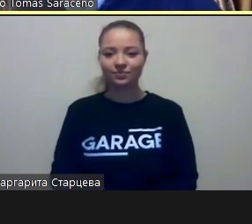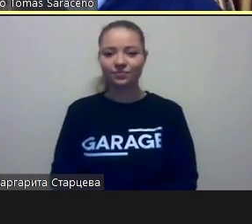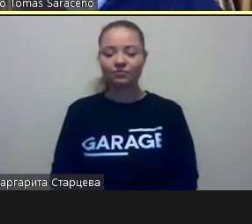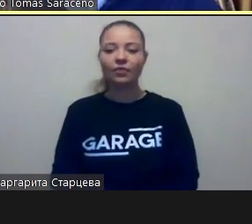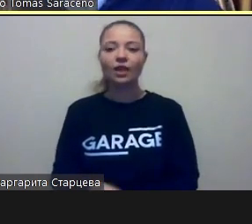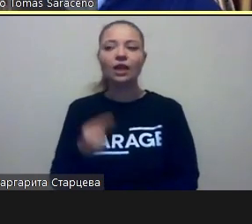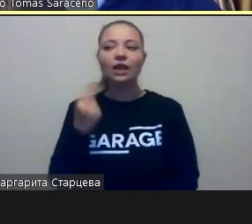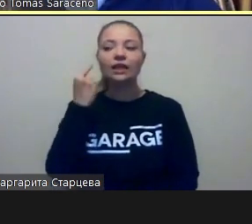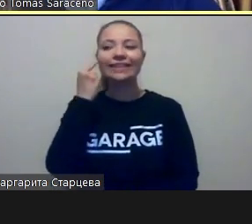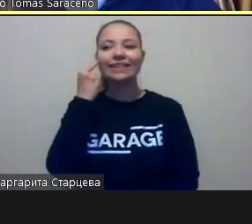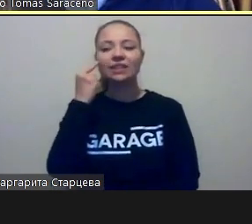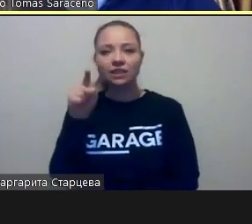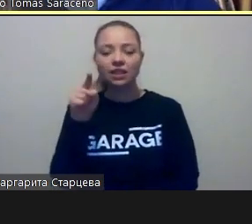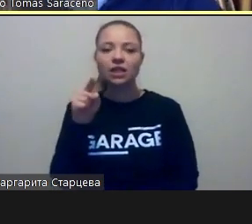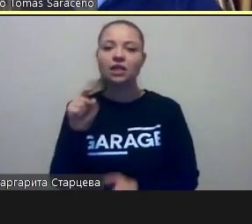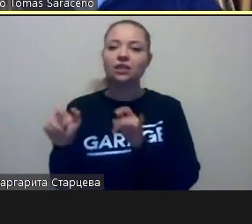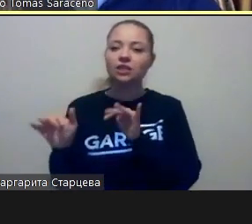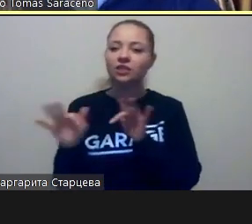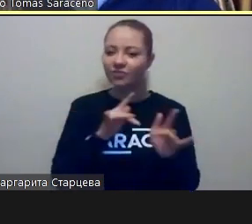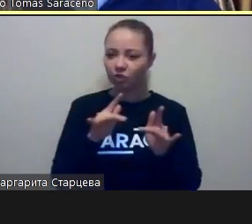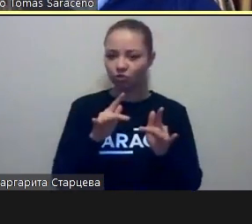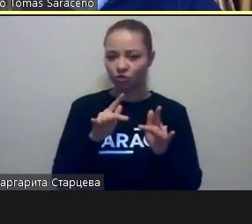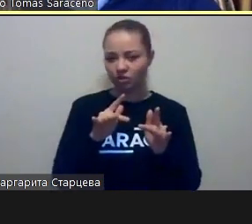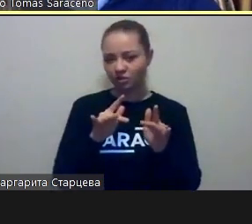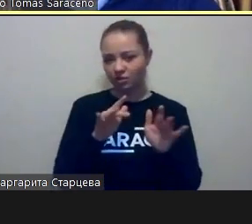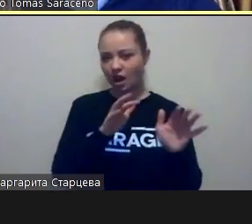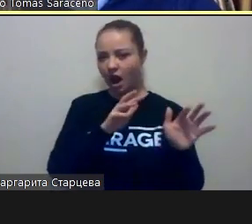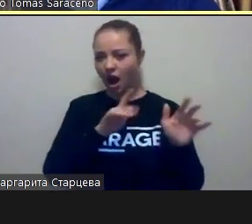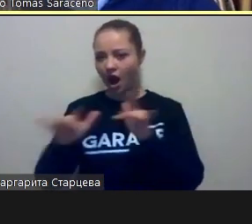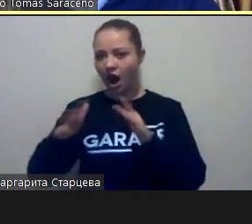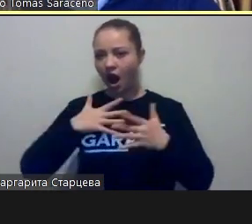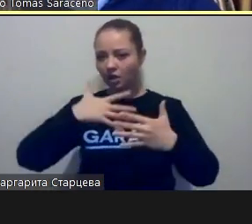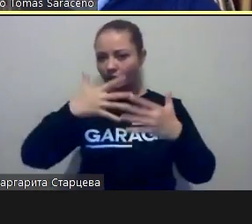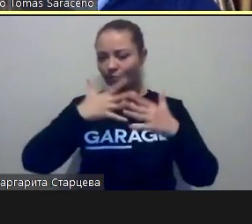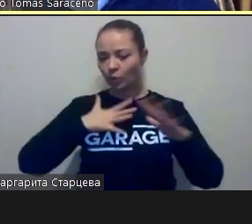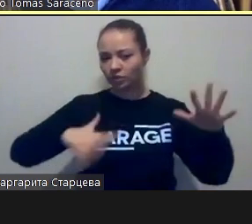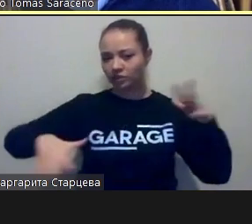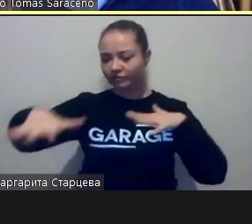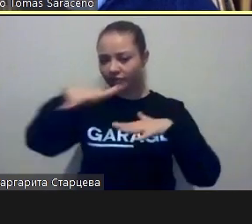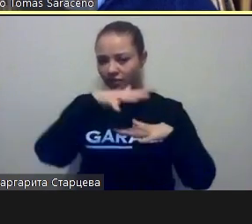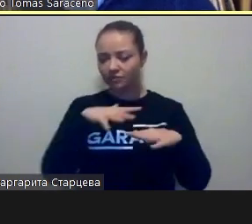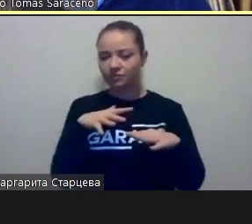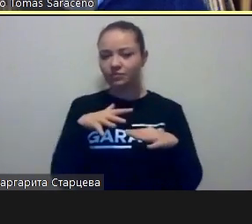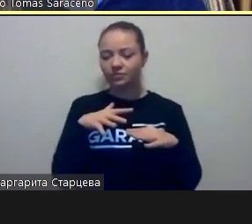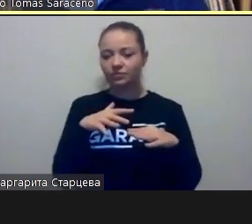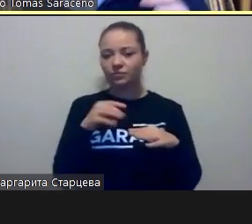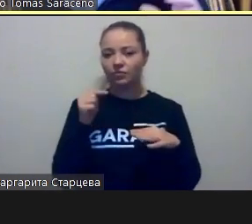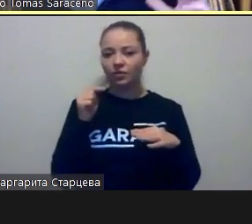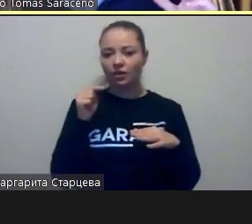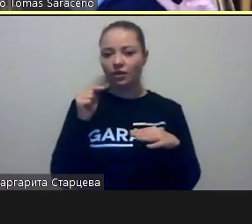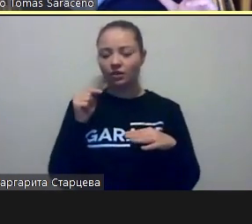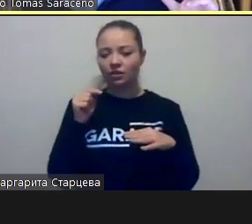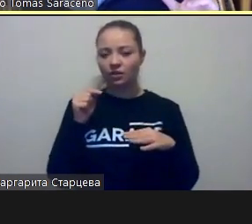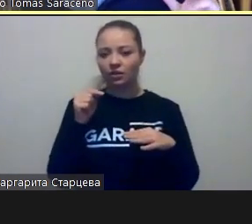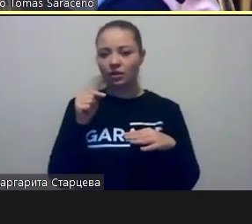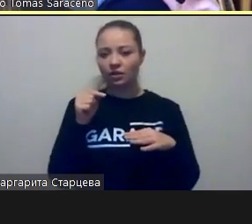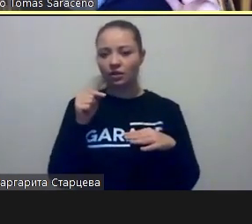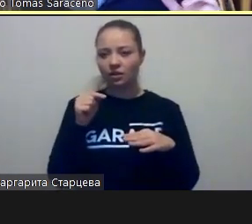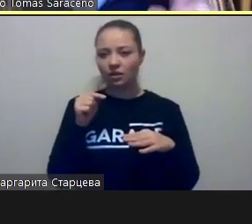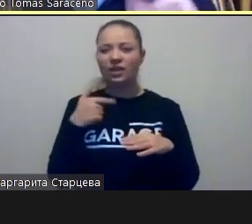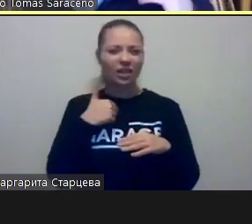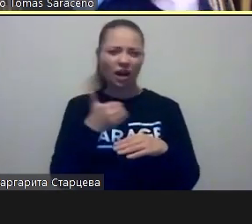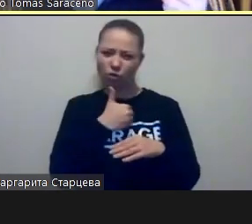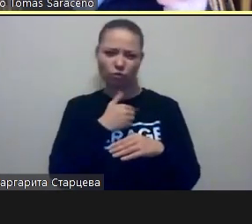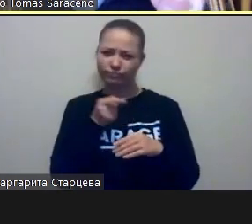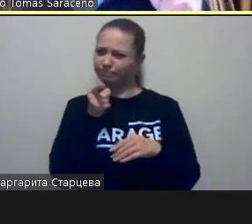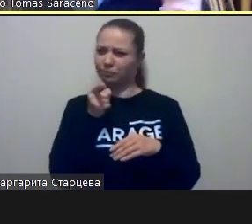atmosphere, the title that we place, I think so, maybe if I just spend 1 minute on that, was the idea a little bit